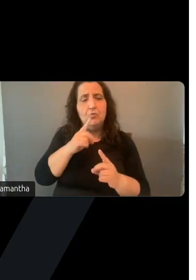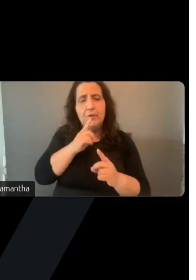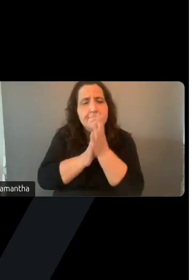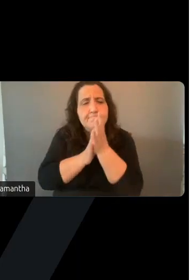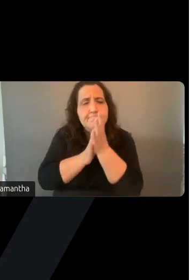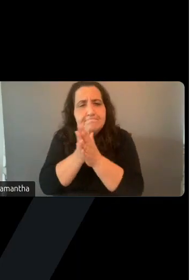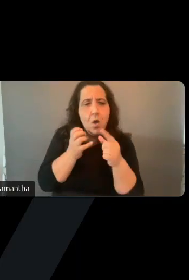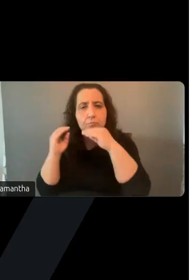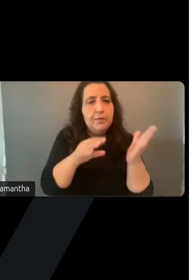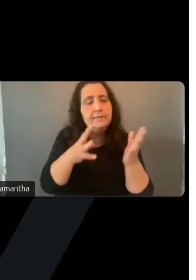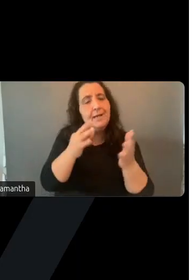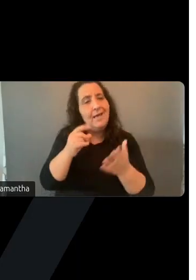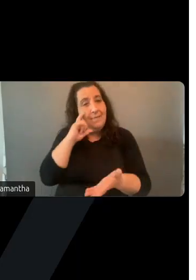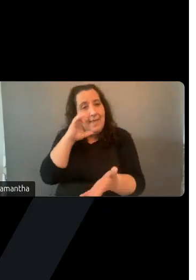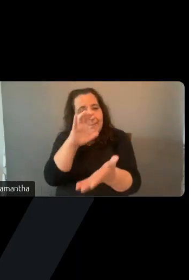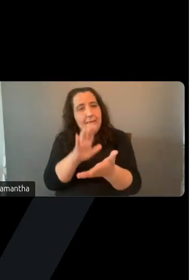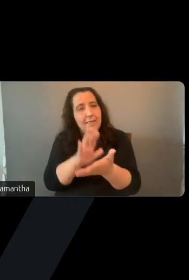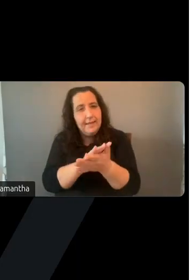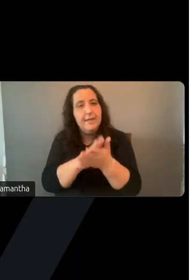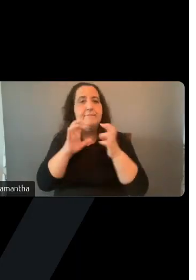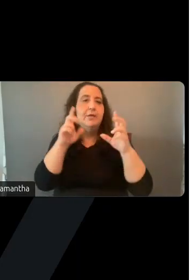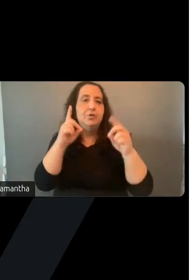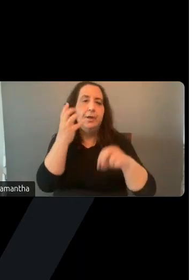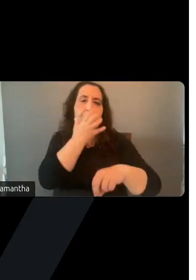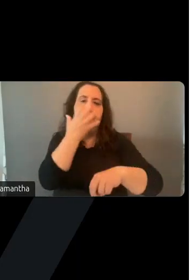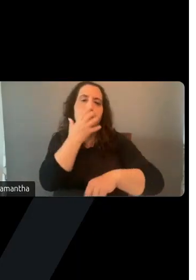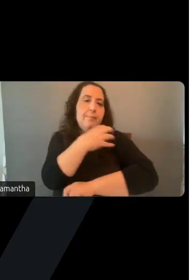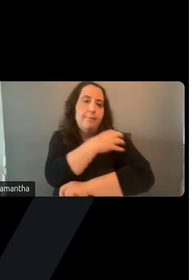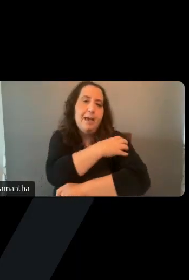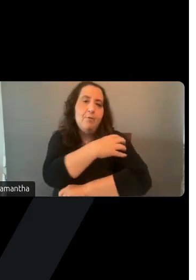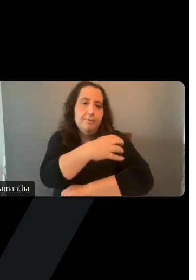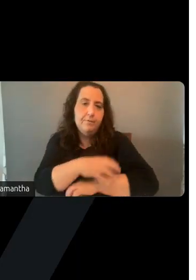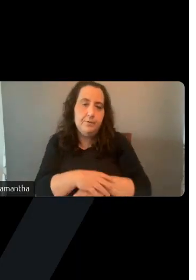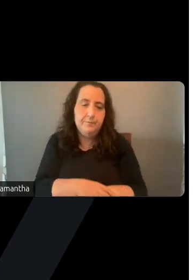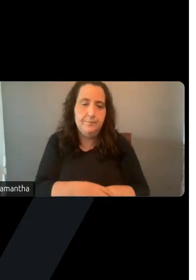truly believing in the power education can make in students' lives.